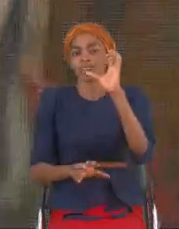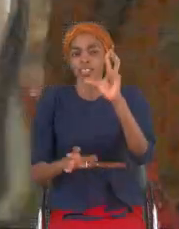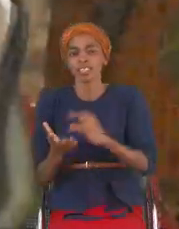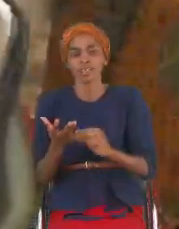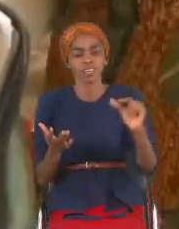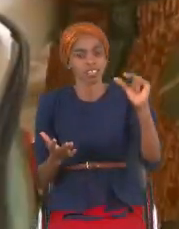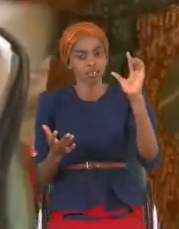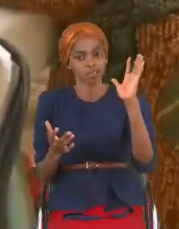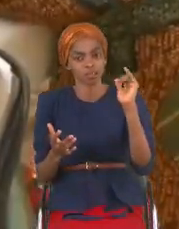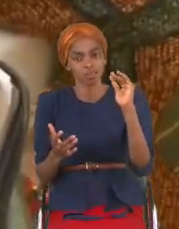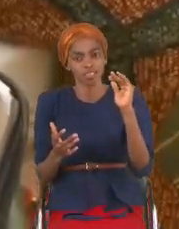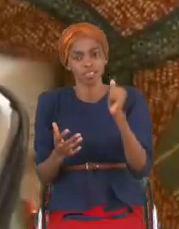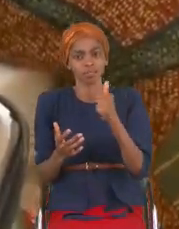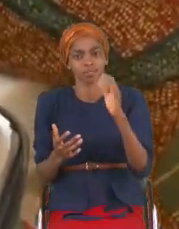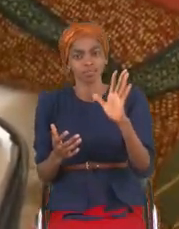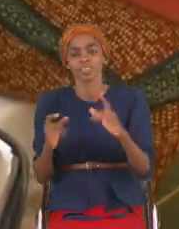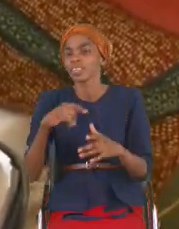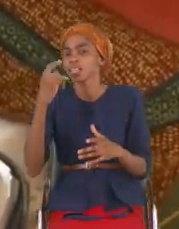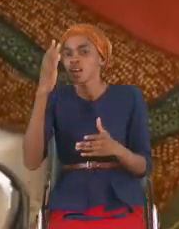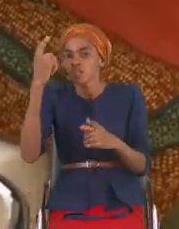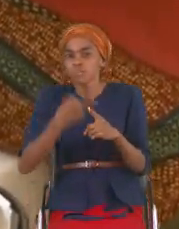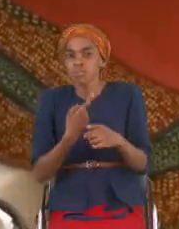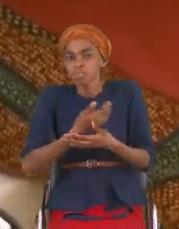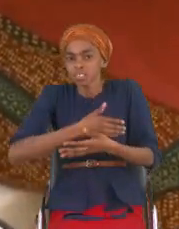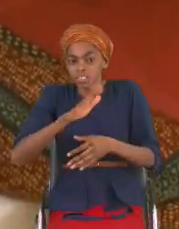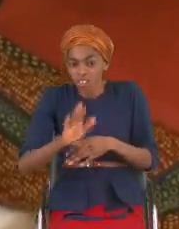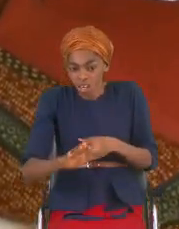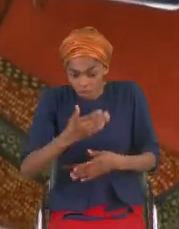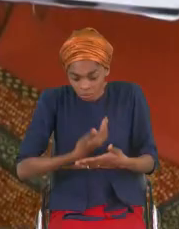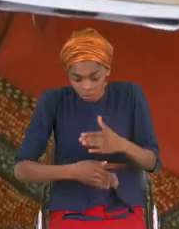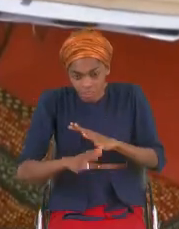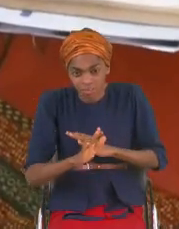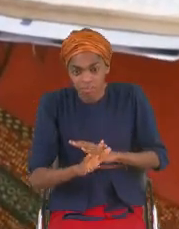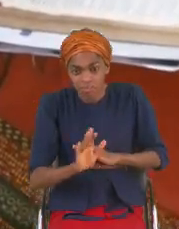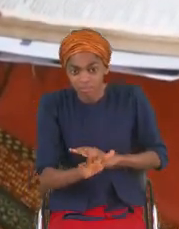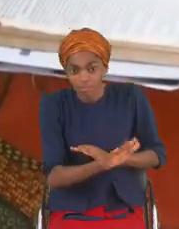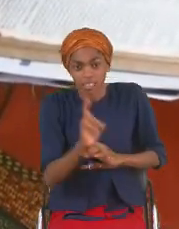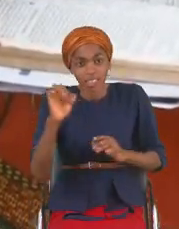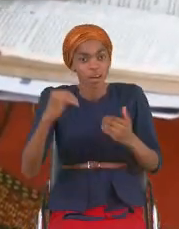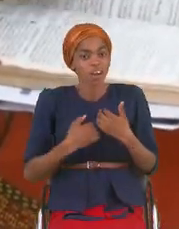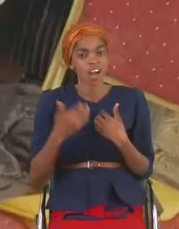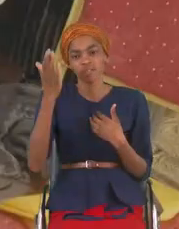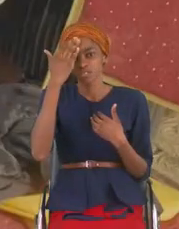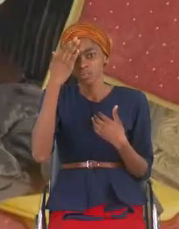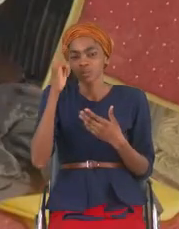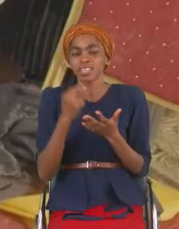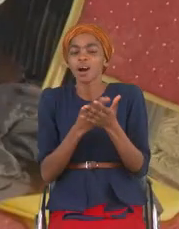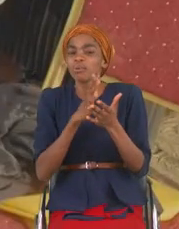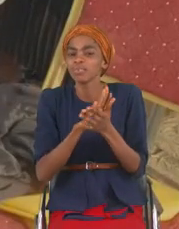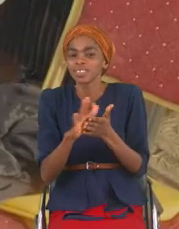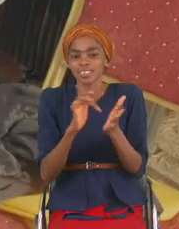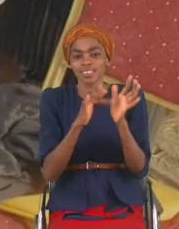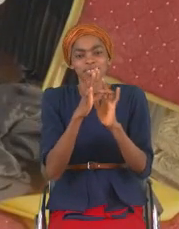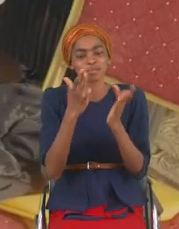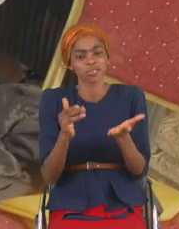says, and that from a child thou hast known the holy scriptures, which